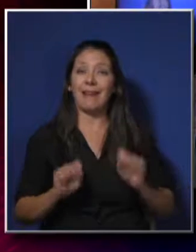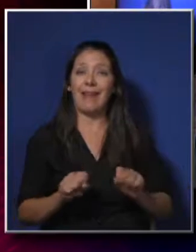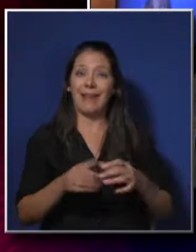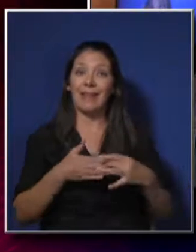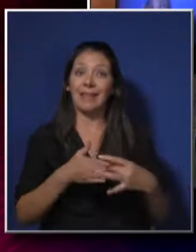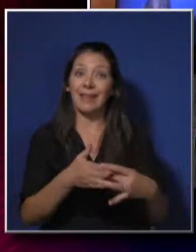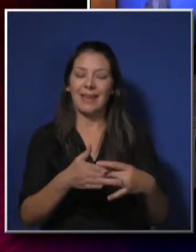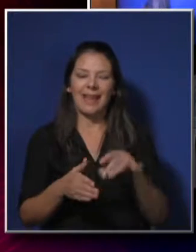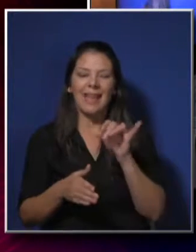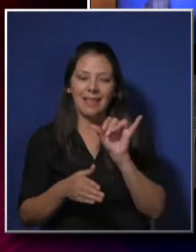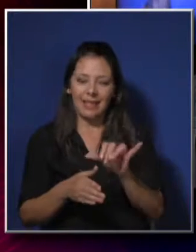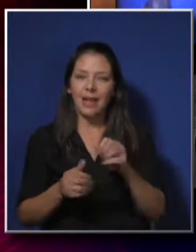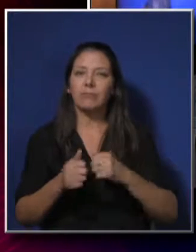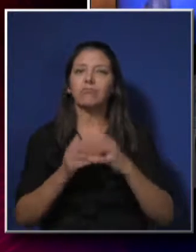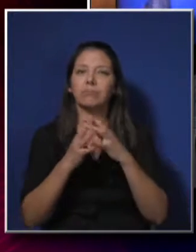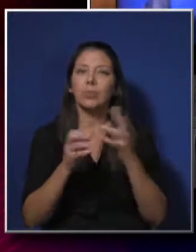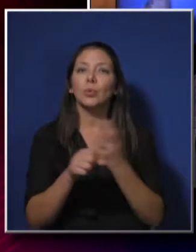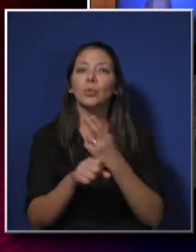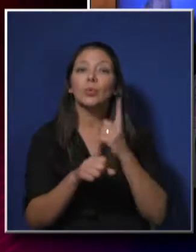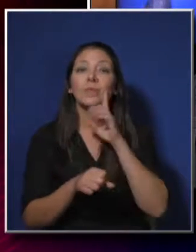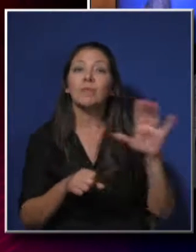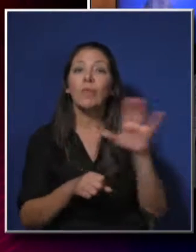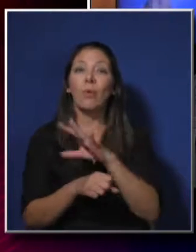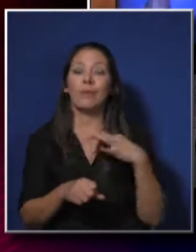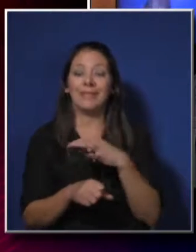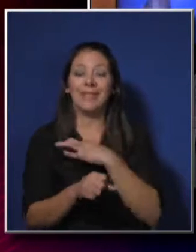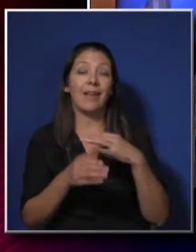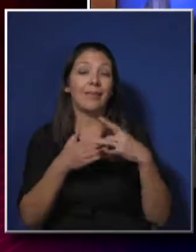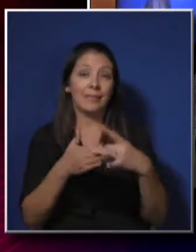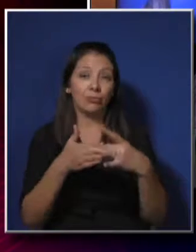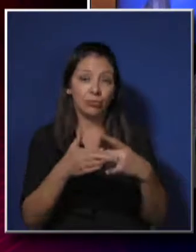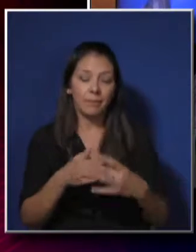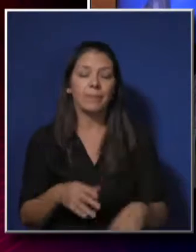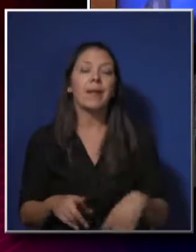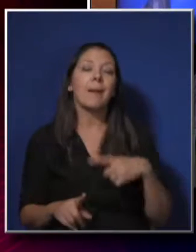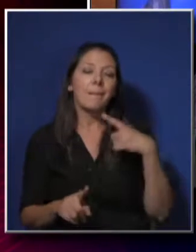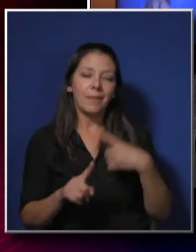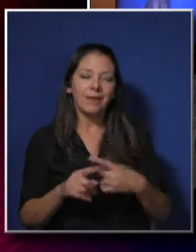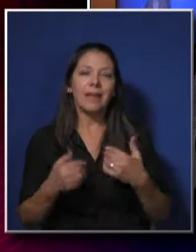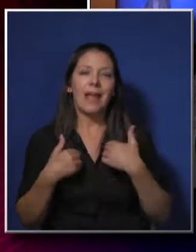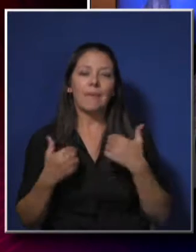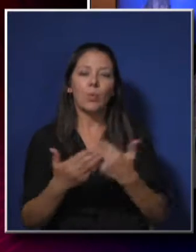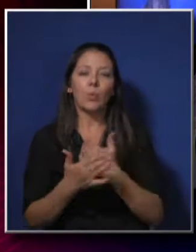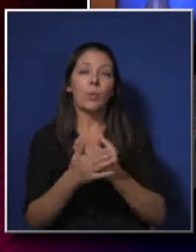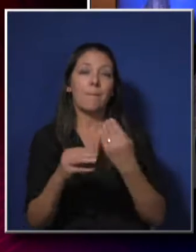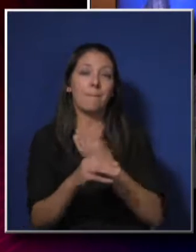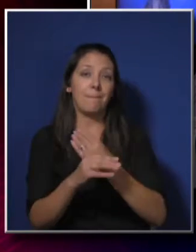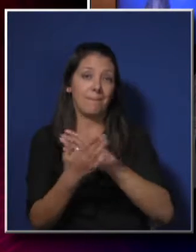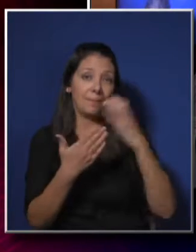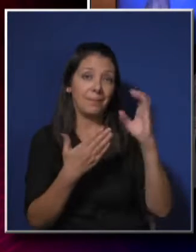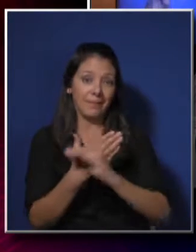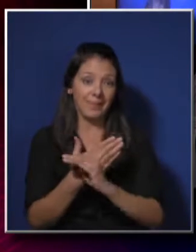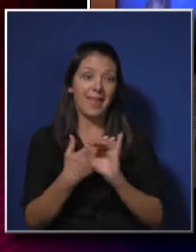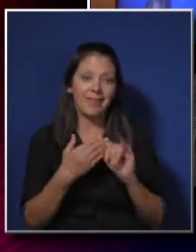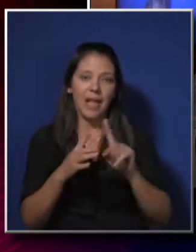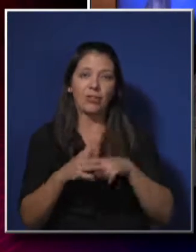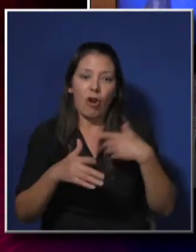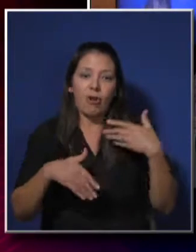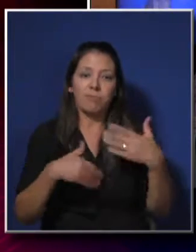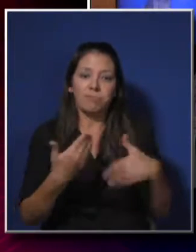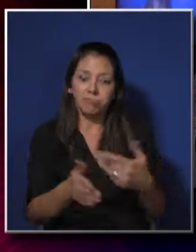and support for leadership. Also, our new math curriculum has been successfully rolled out and positively impacted